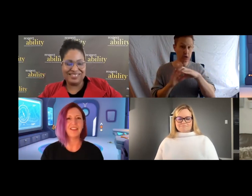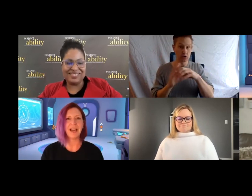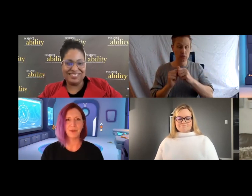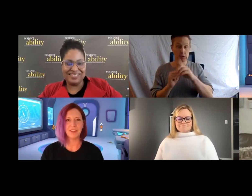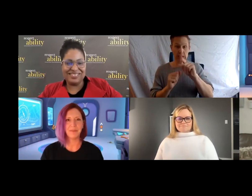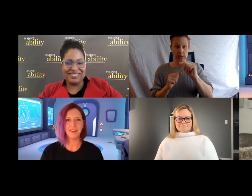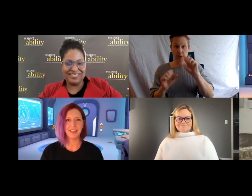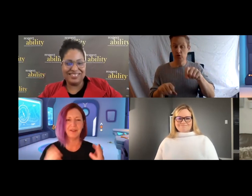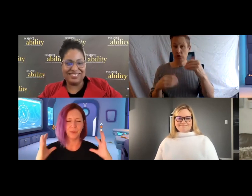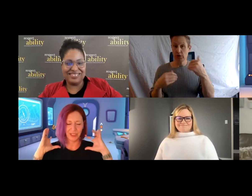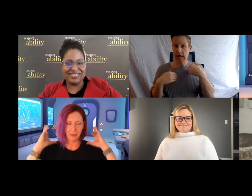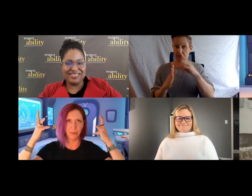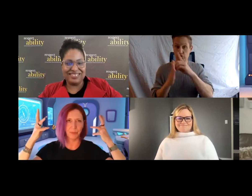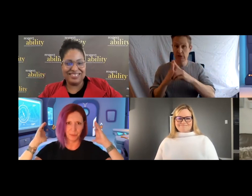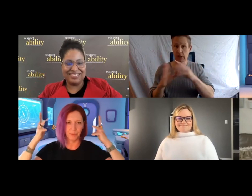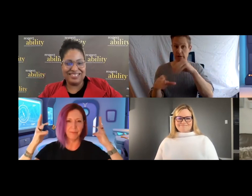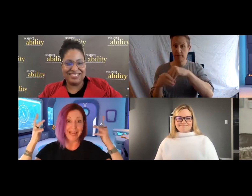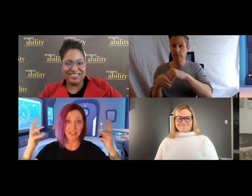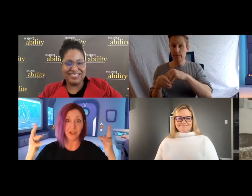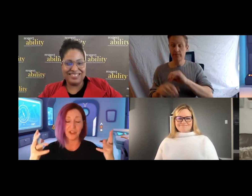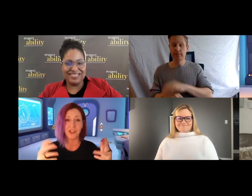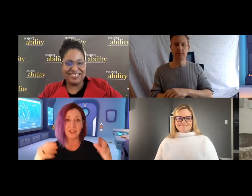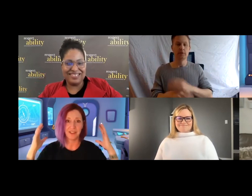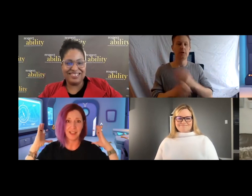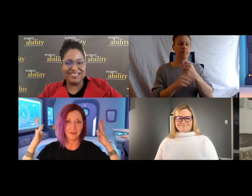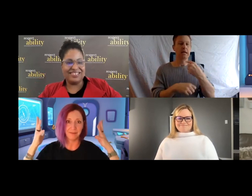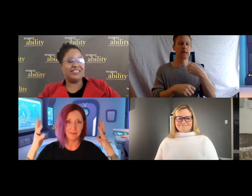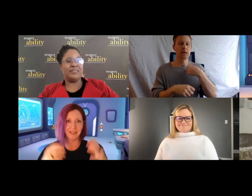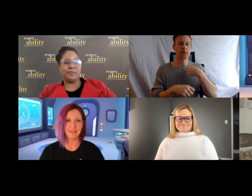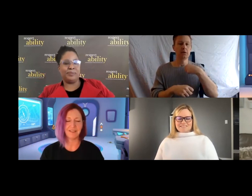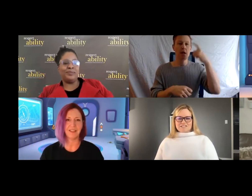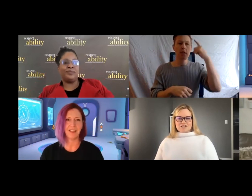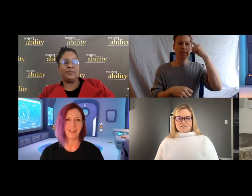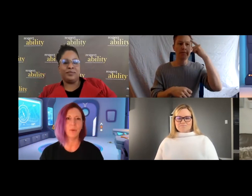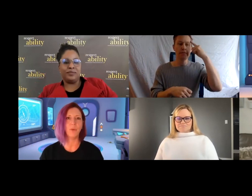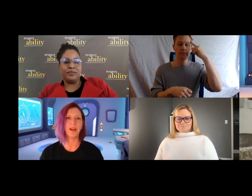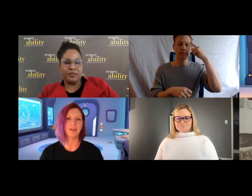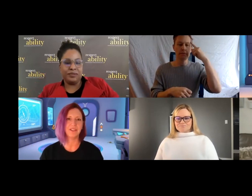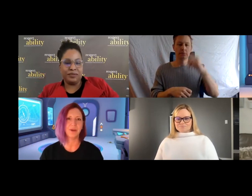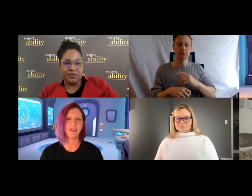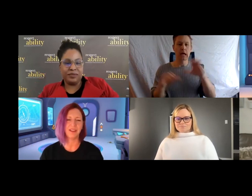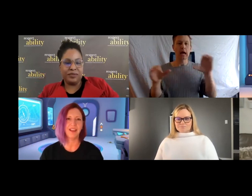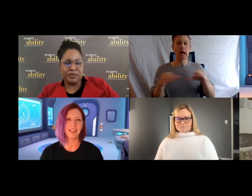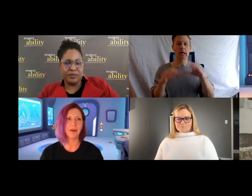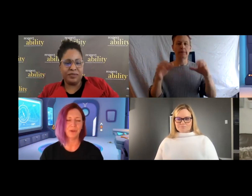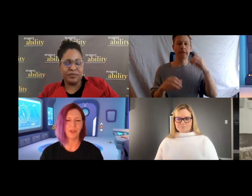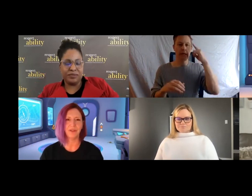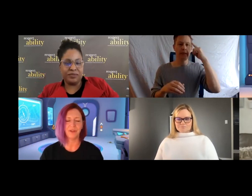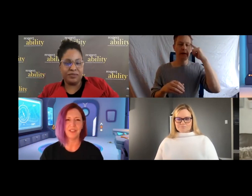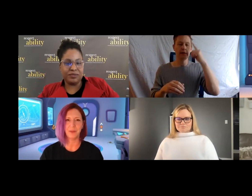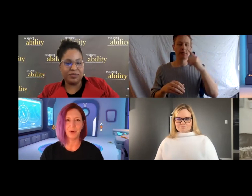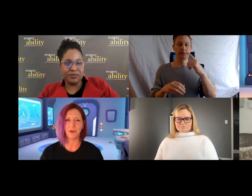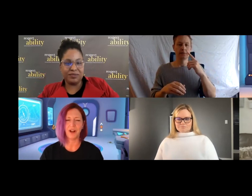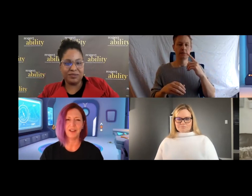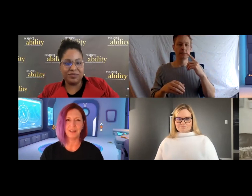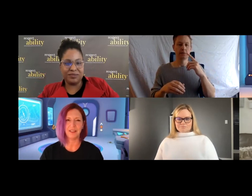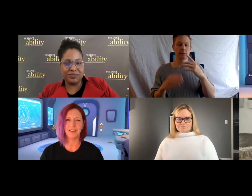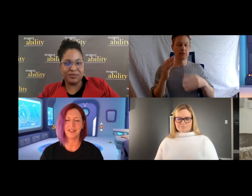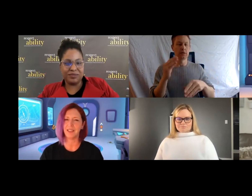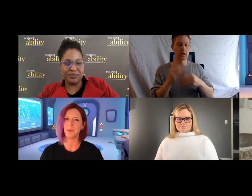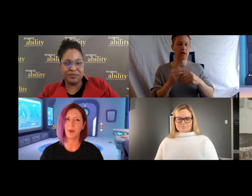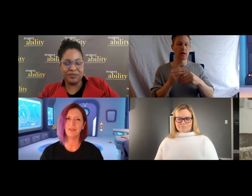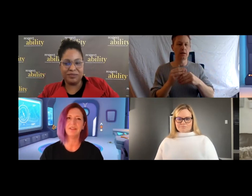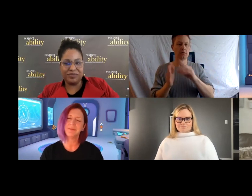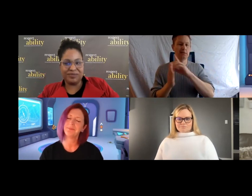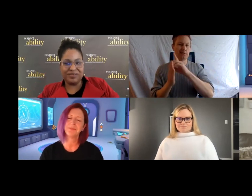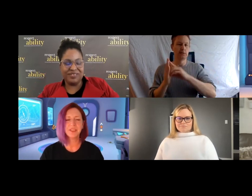I thought that was something that really made us conscious and made us aware. So I think that was really good for the team overall and the design